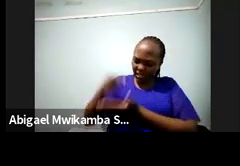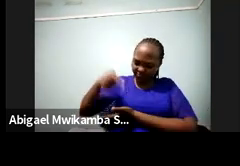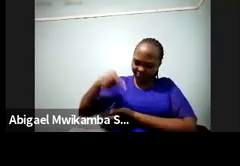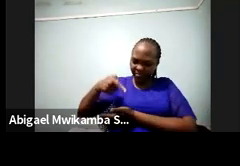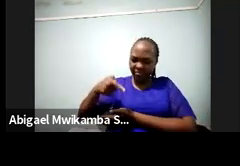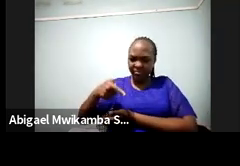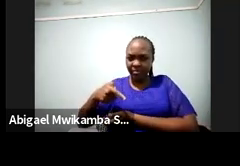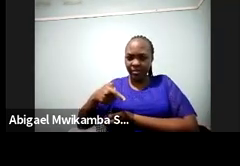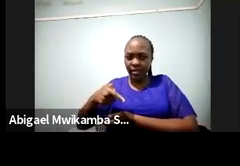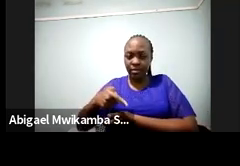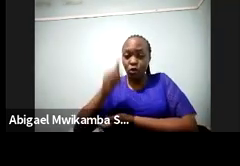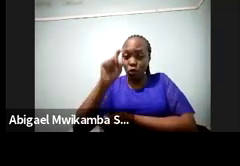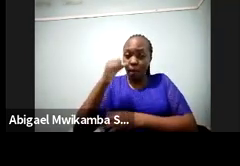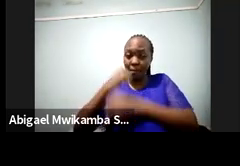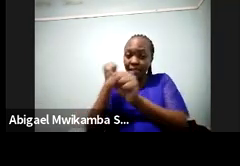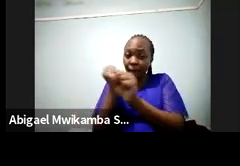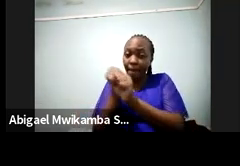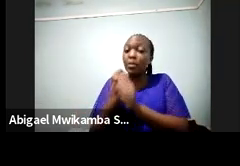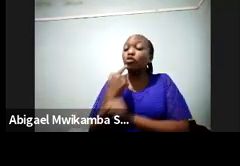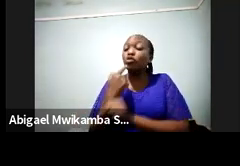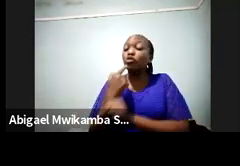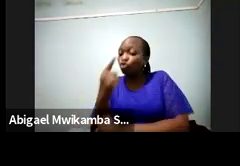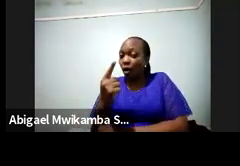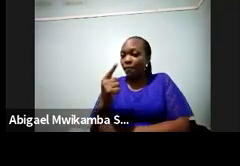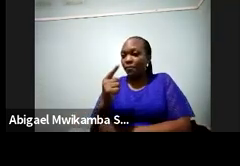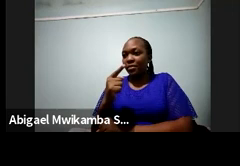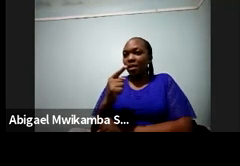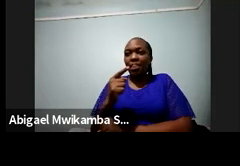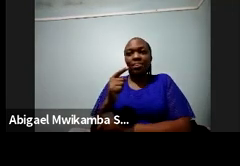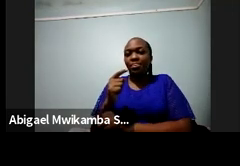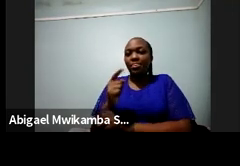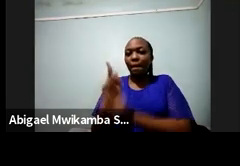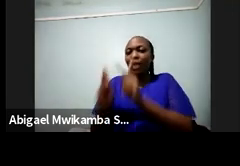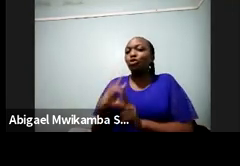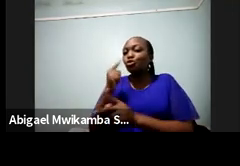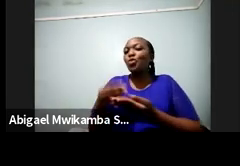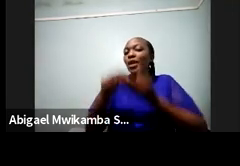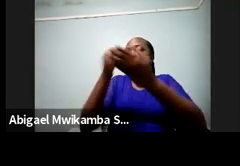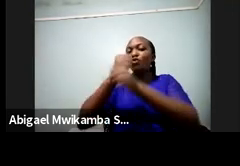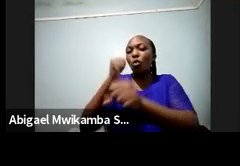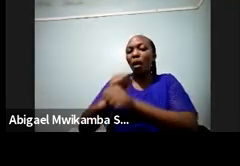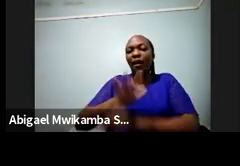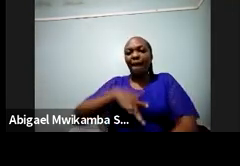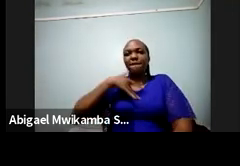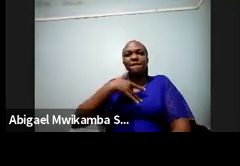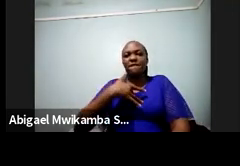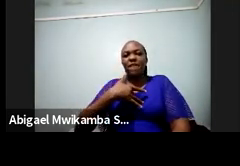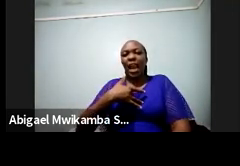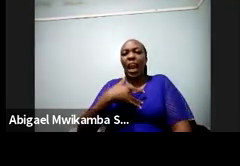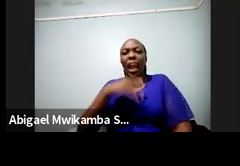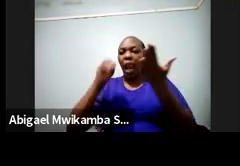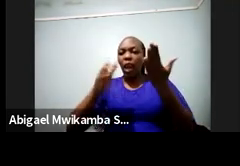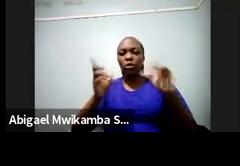that service feels happy because you have given value for their money. So the first thing that I want you to keep at the back of your mind is the value for